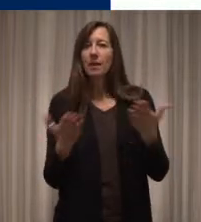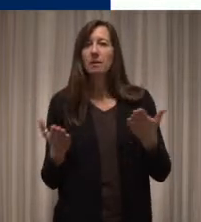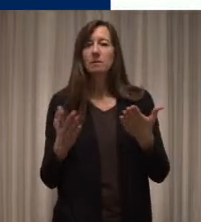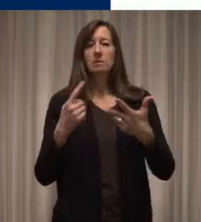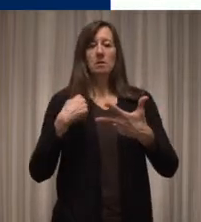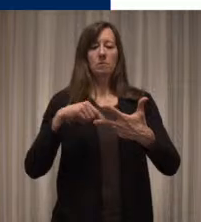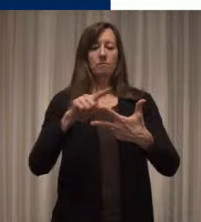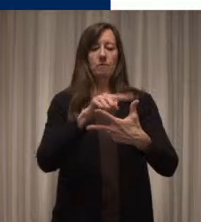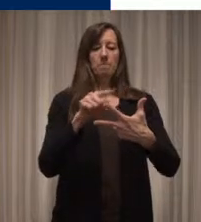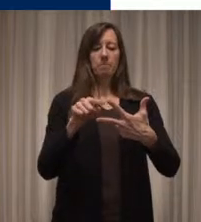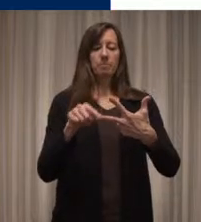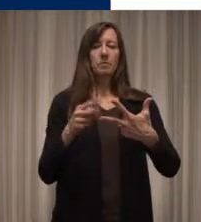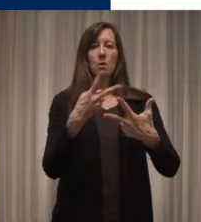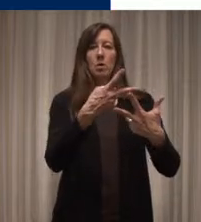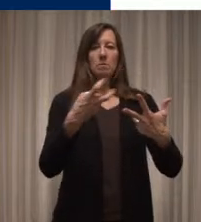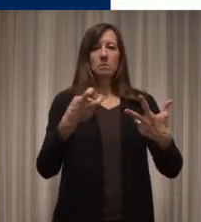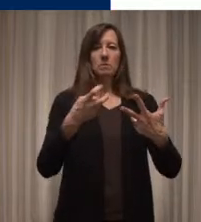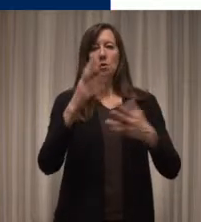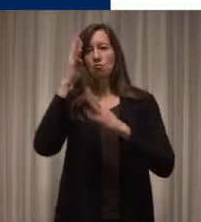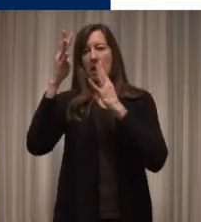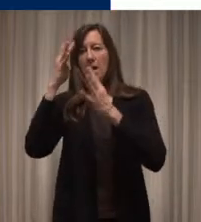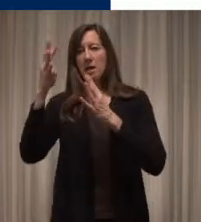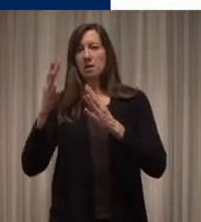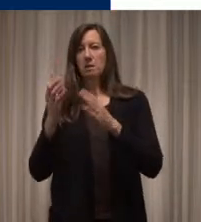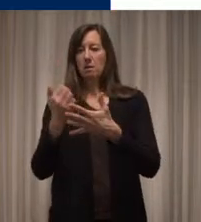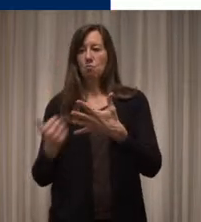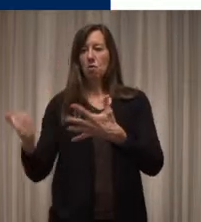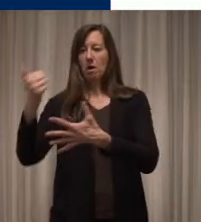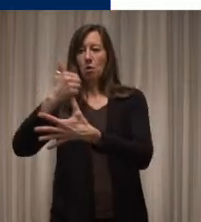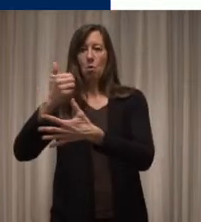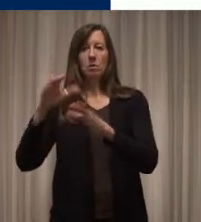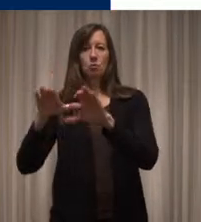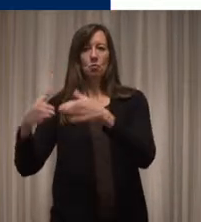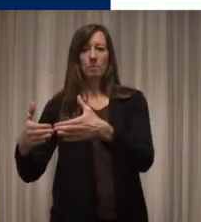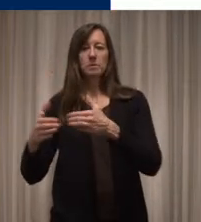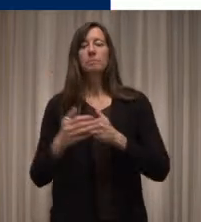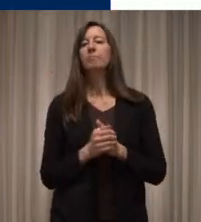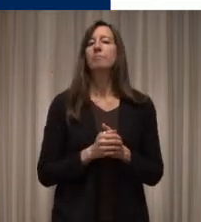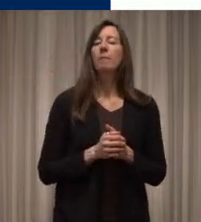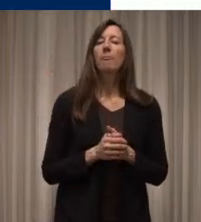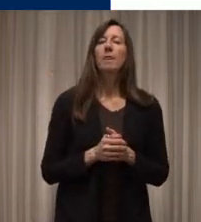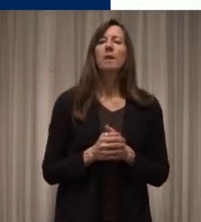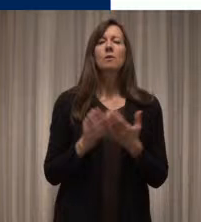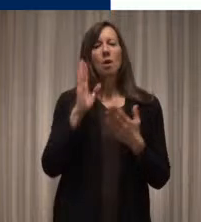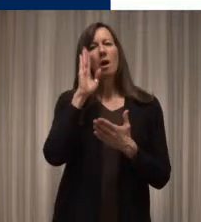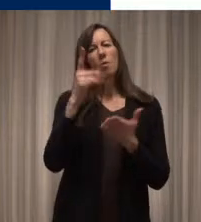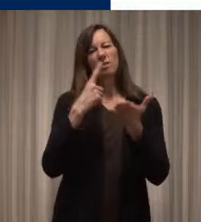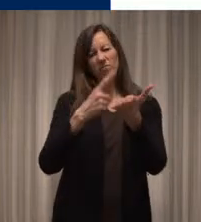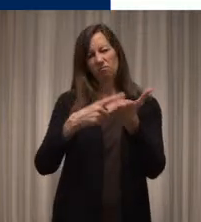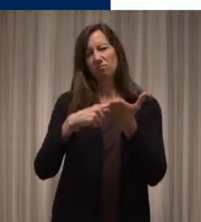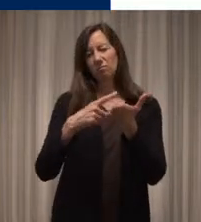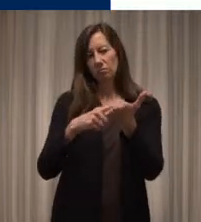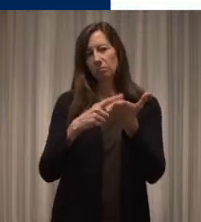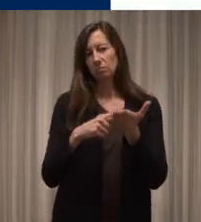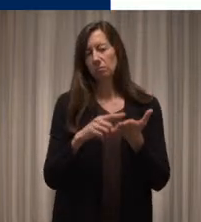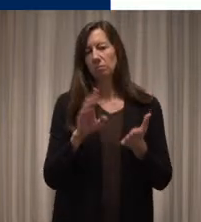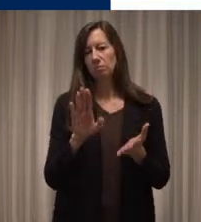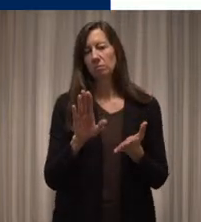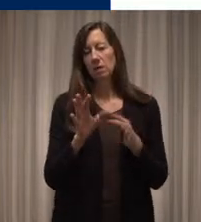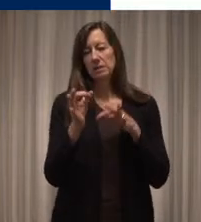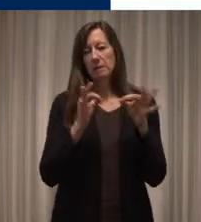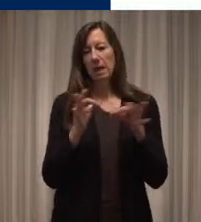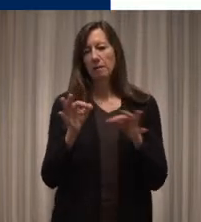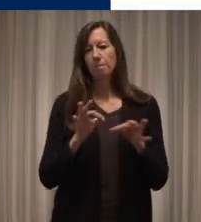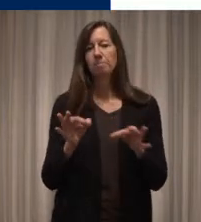based on risk. So I'm going to talk through these, and ultimately what this will let us do is put everybody in one of